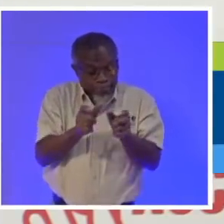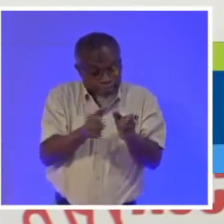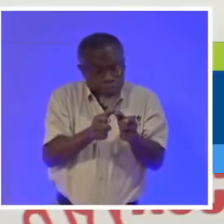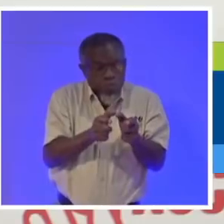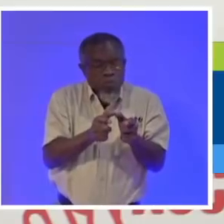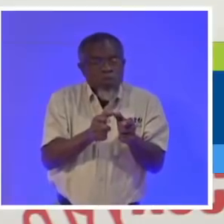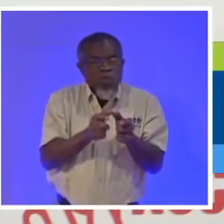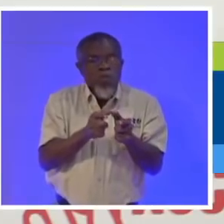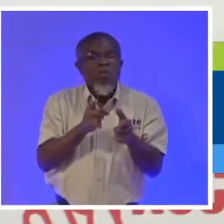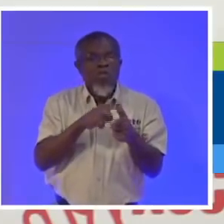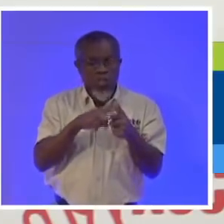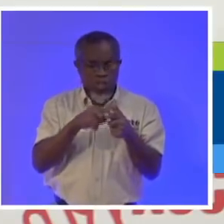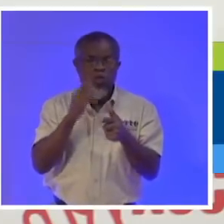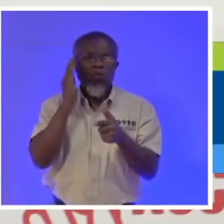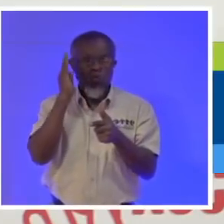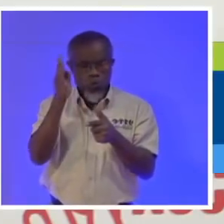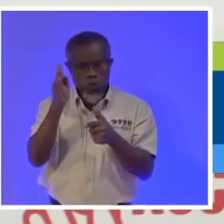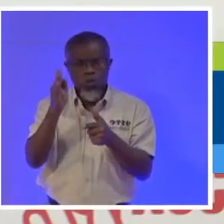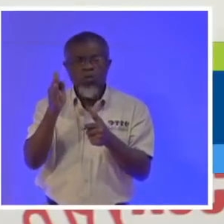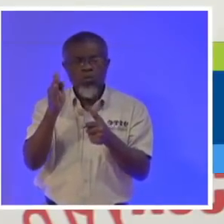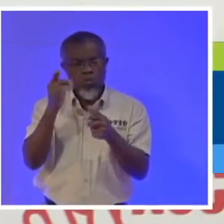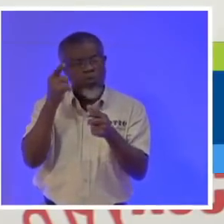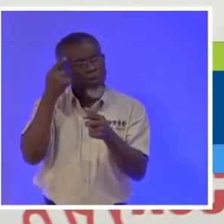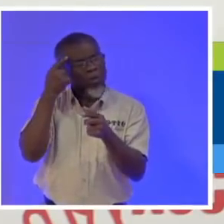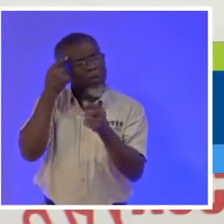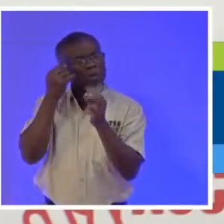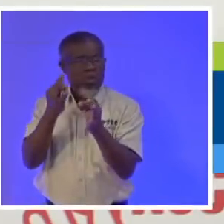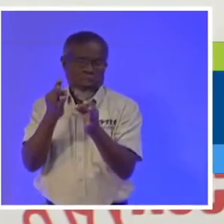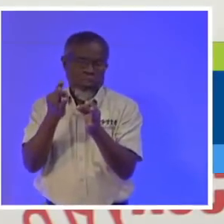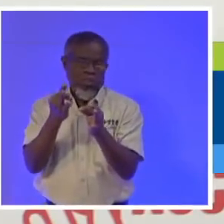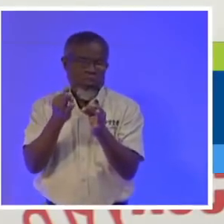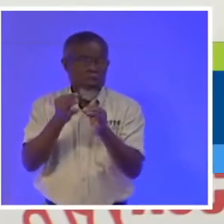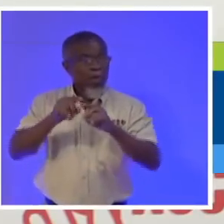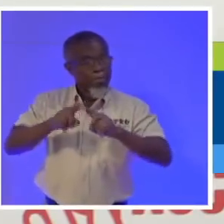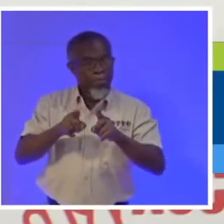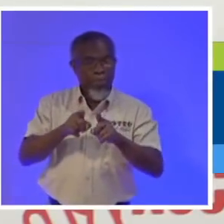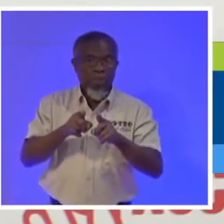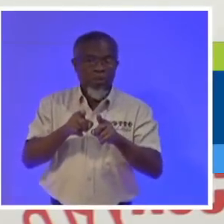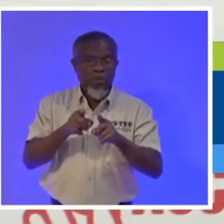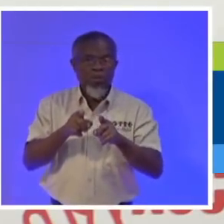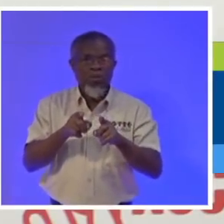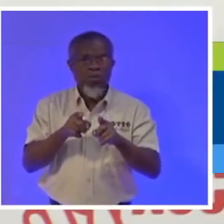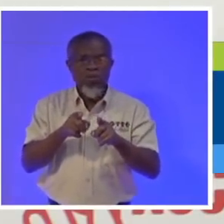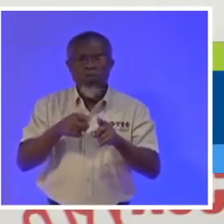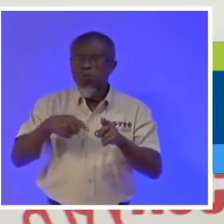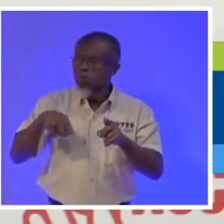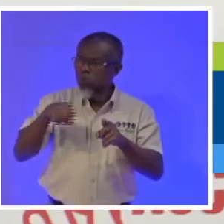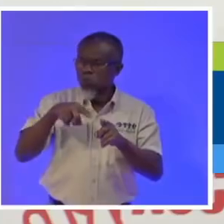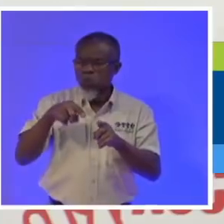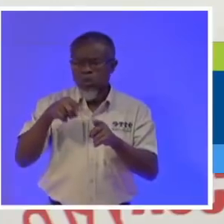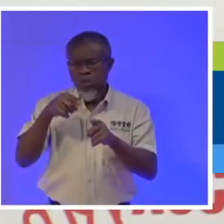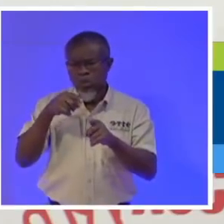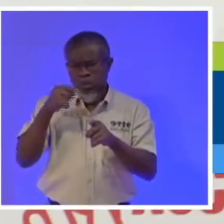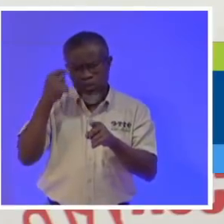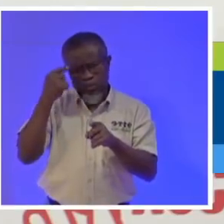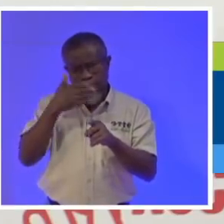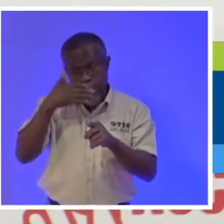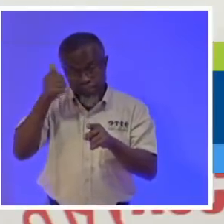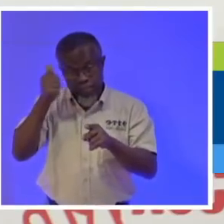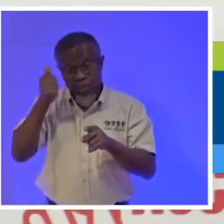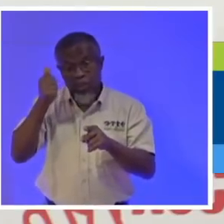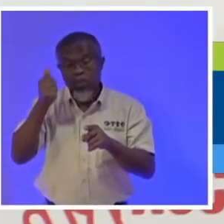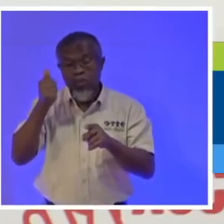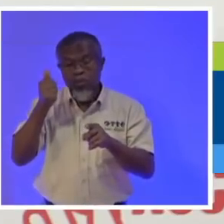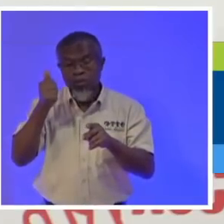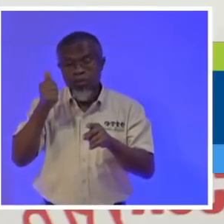those adjustments will be made. But they're not unnecessary, and just because people feel inconvenienced by them doesn't mean that they're